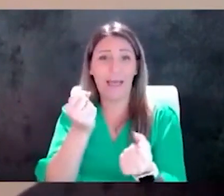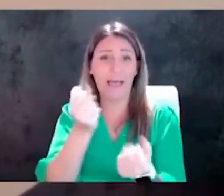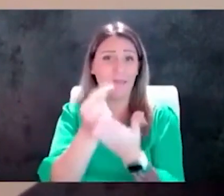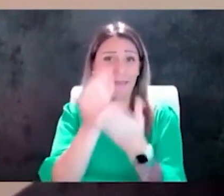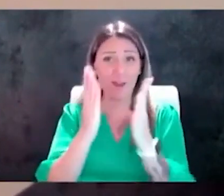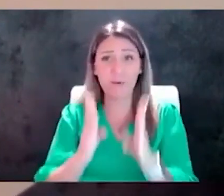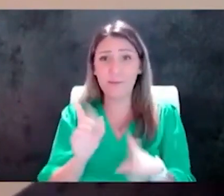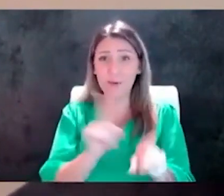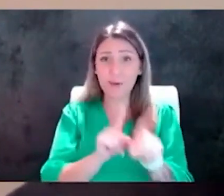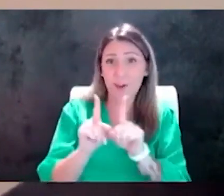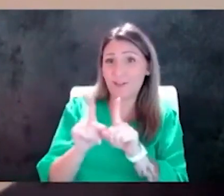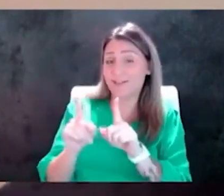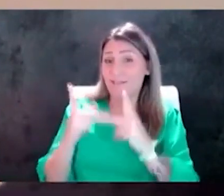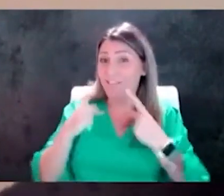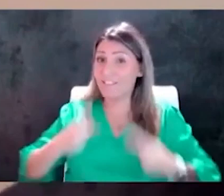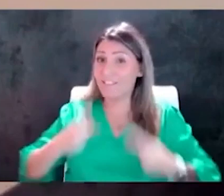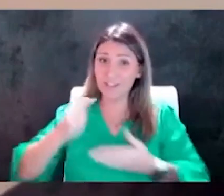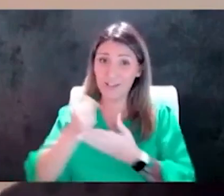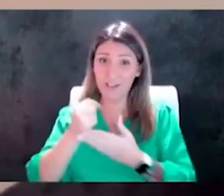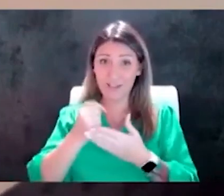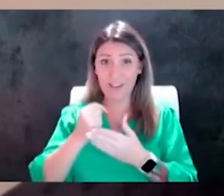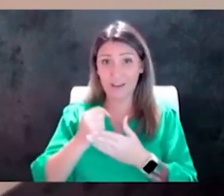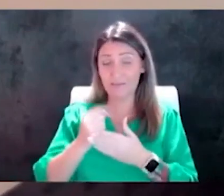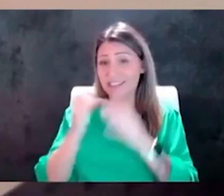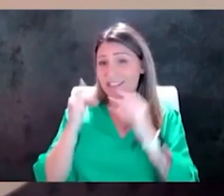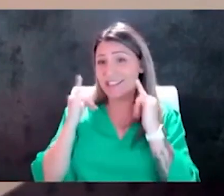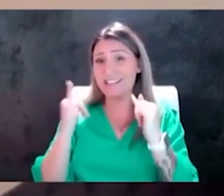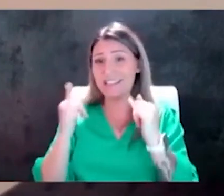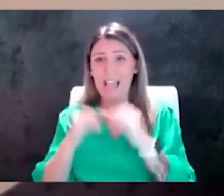the physical therapist that I did, and I was doing that